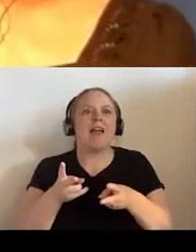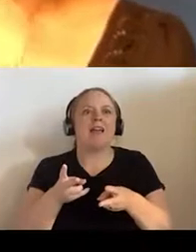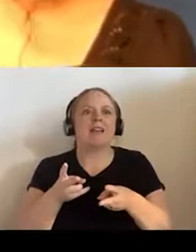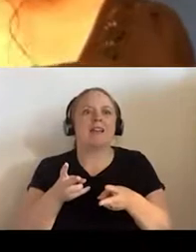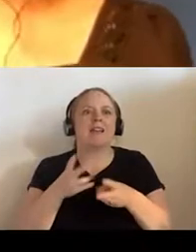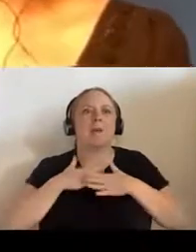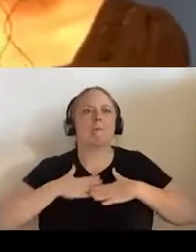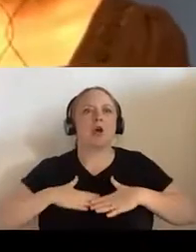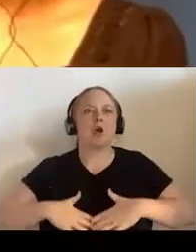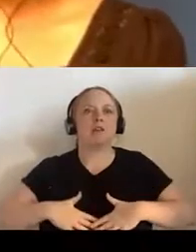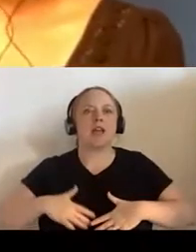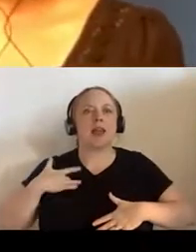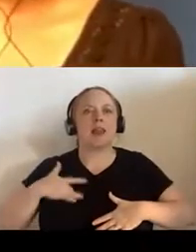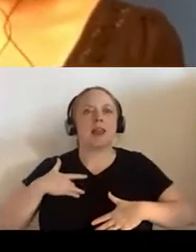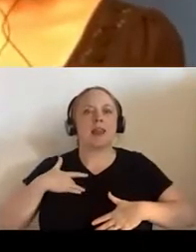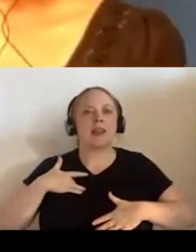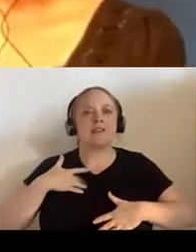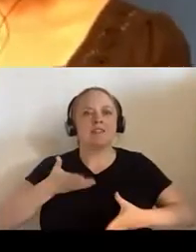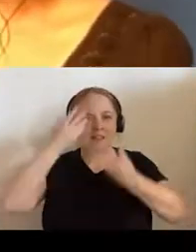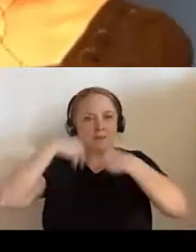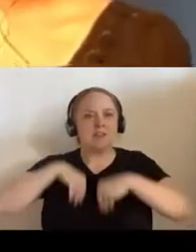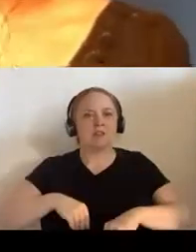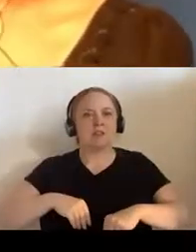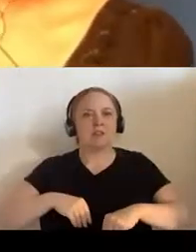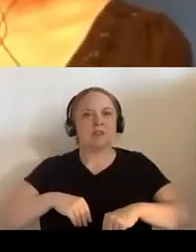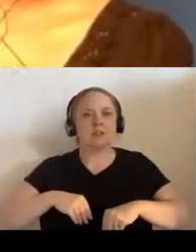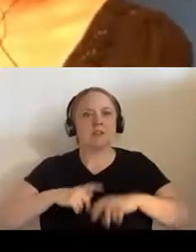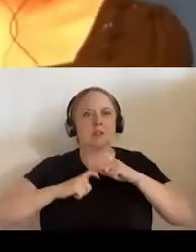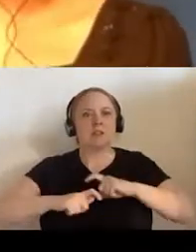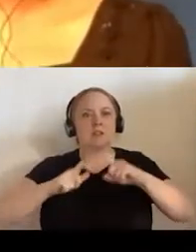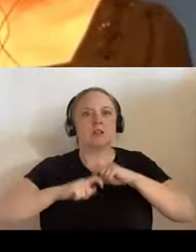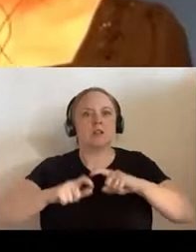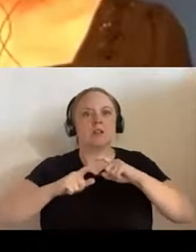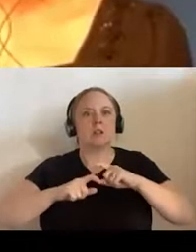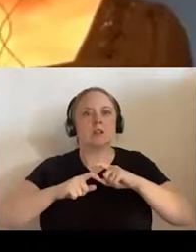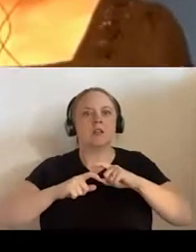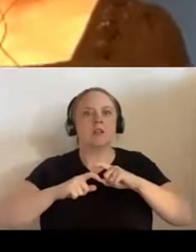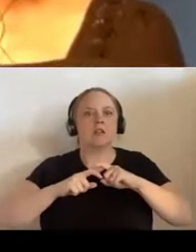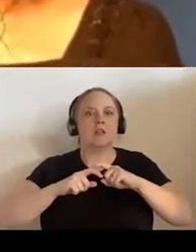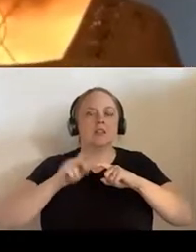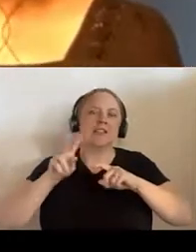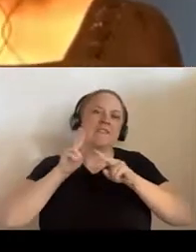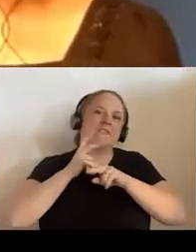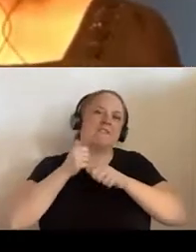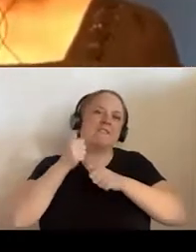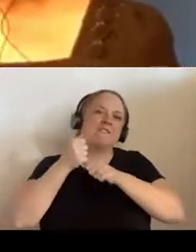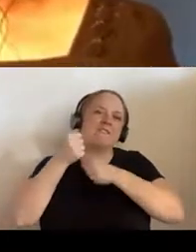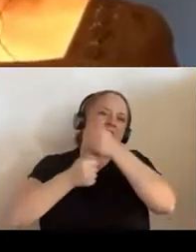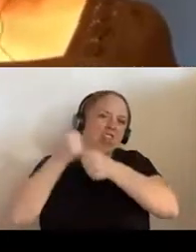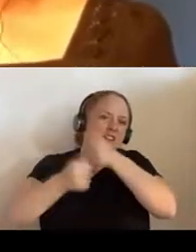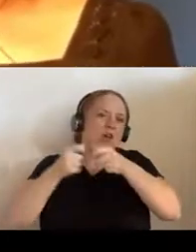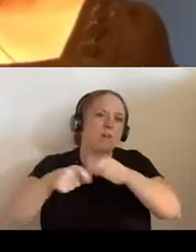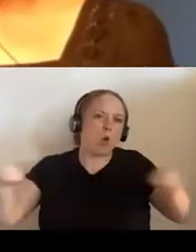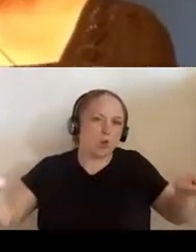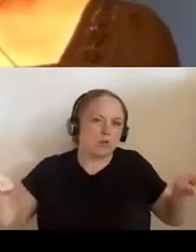bodies and our lived experience are constantly subjected to the violence of borders. And then, of